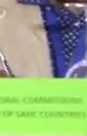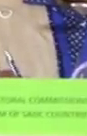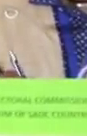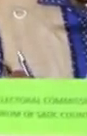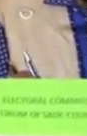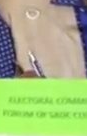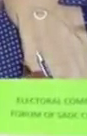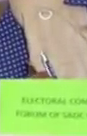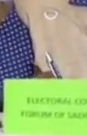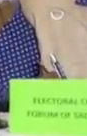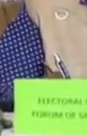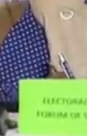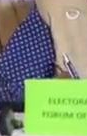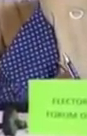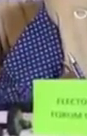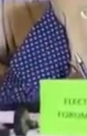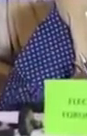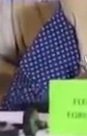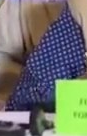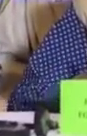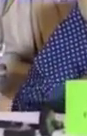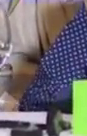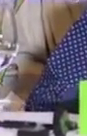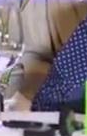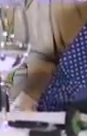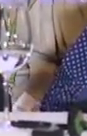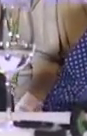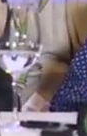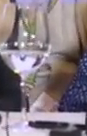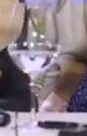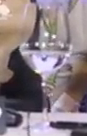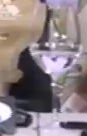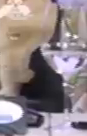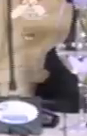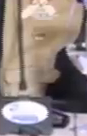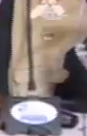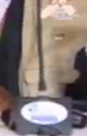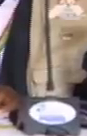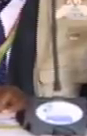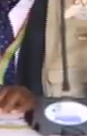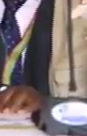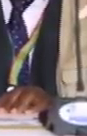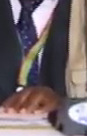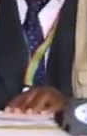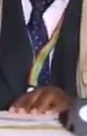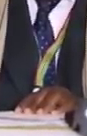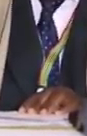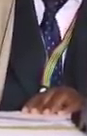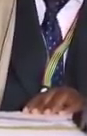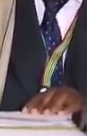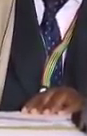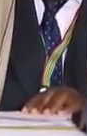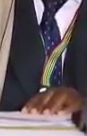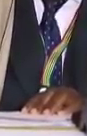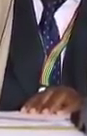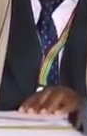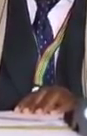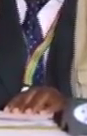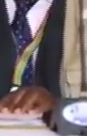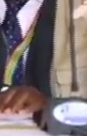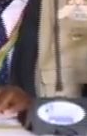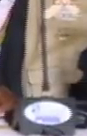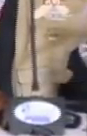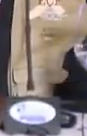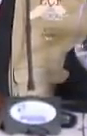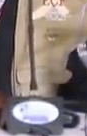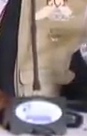you. Your Excellencies, may I invite you to respond to these questions? I think there were some specific ones